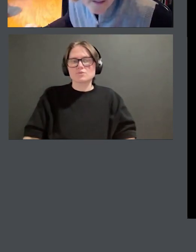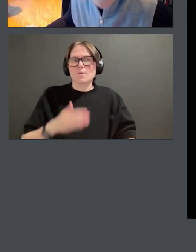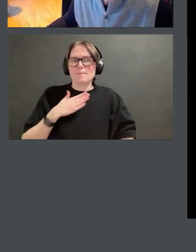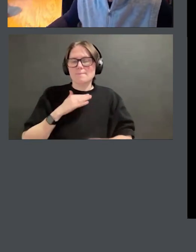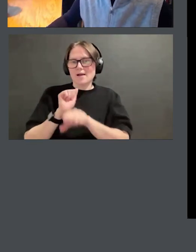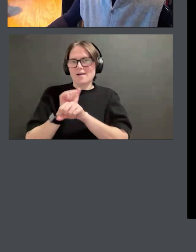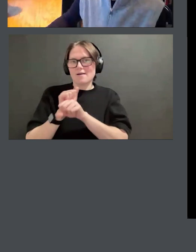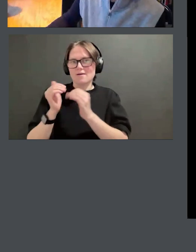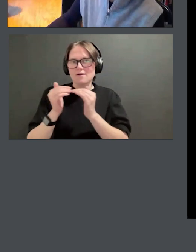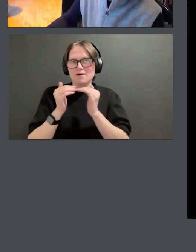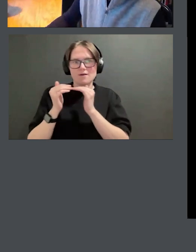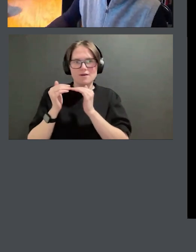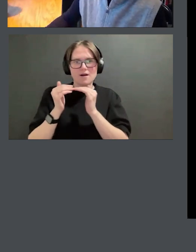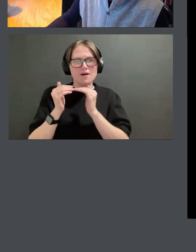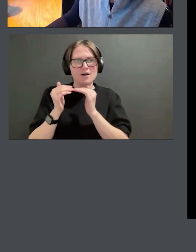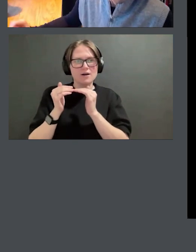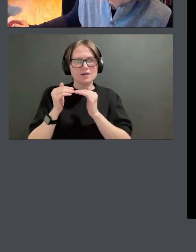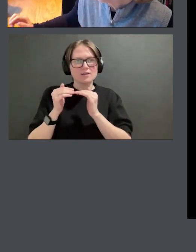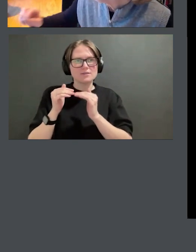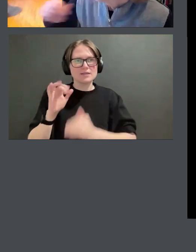lovely cartoon